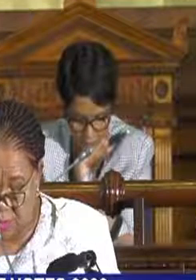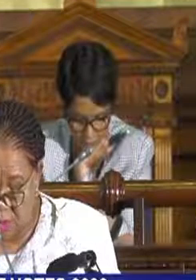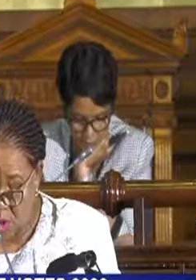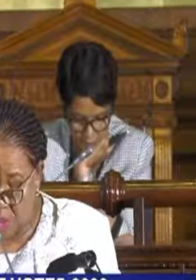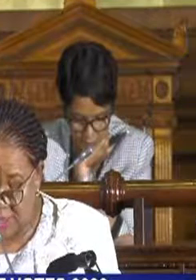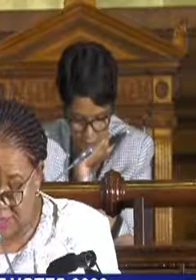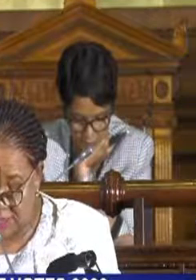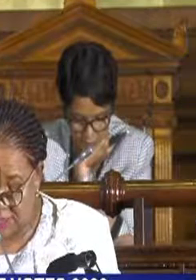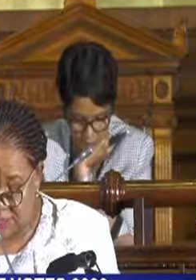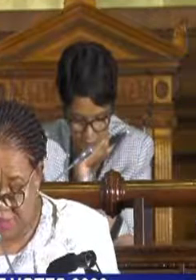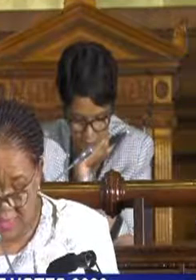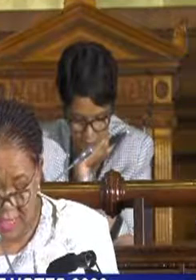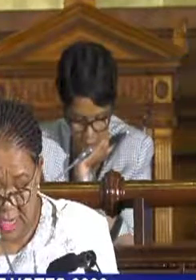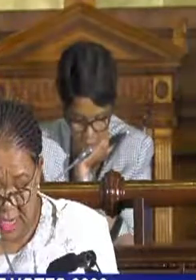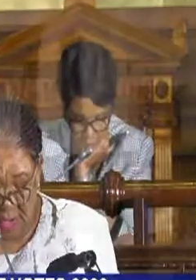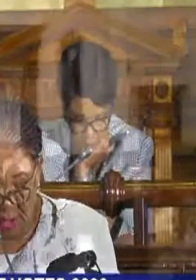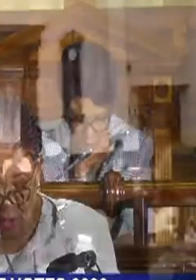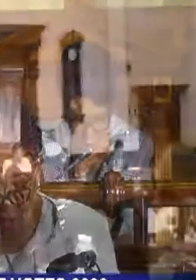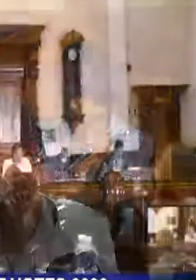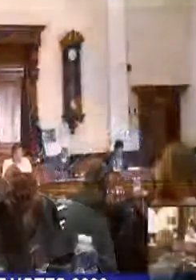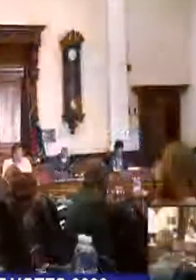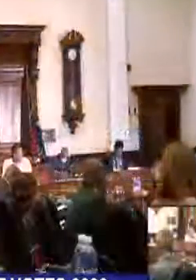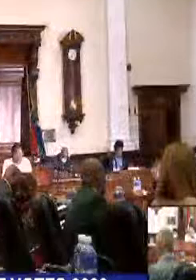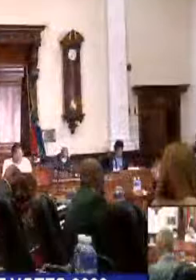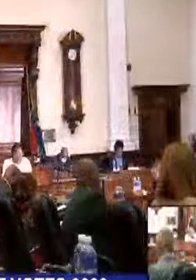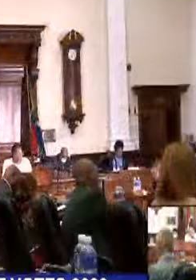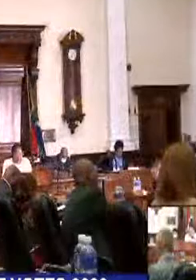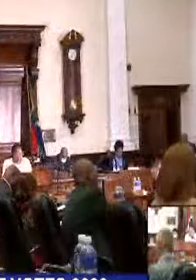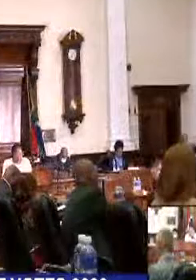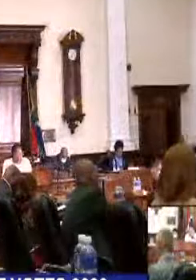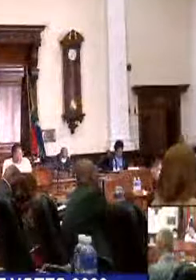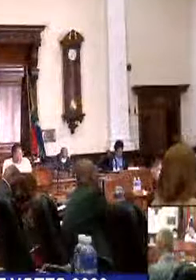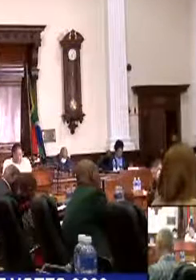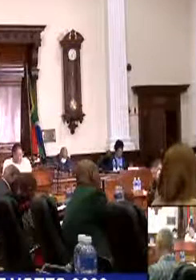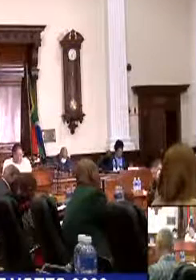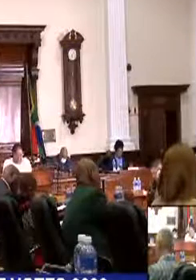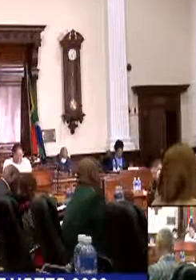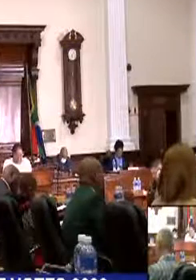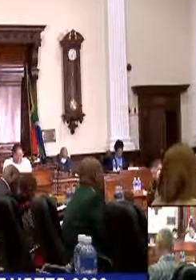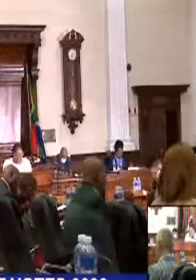285,211 people were screened for mental disorders. Of these,